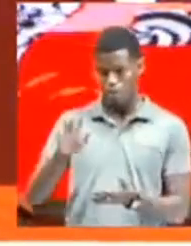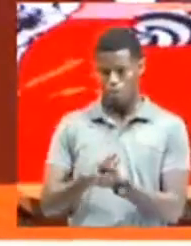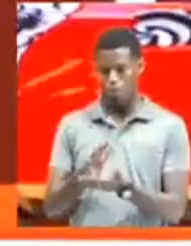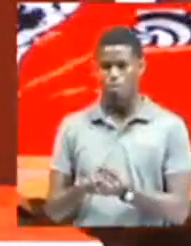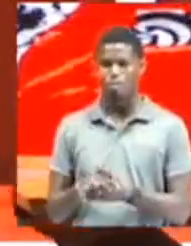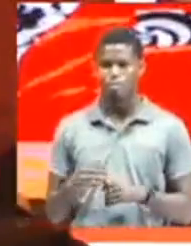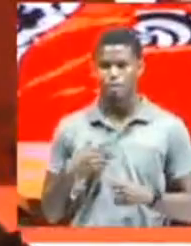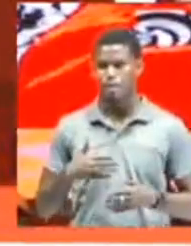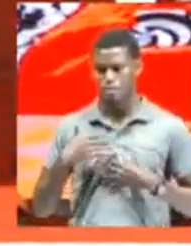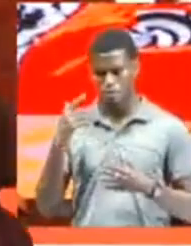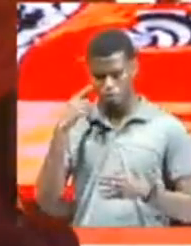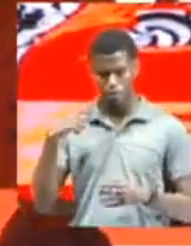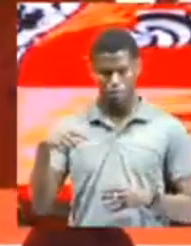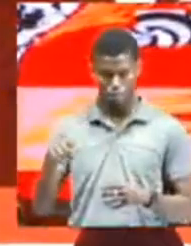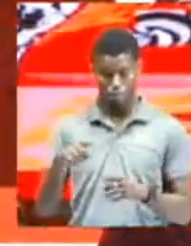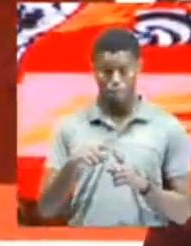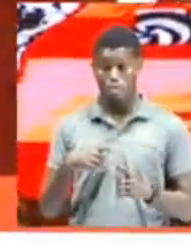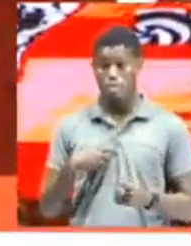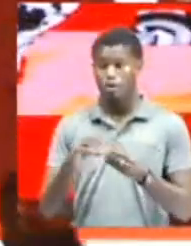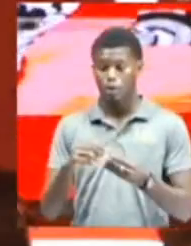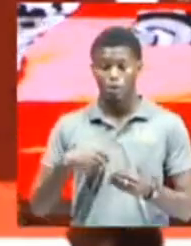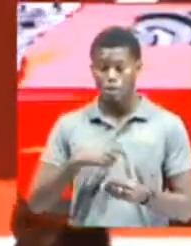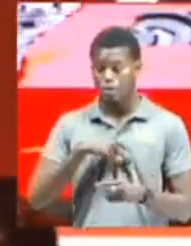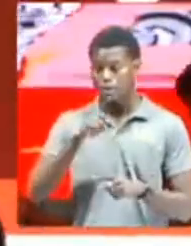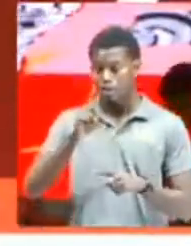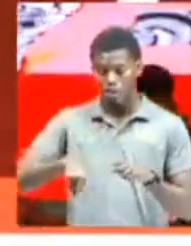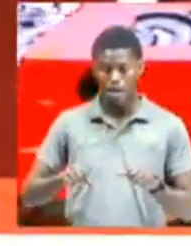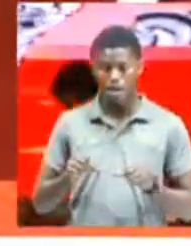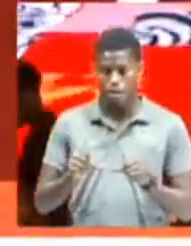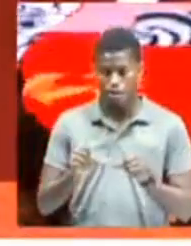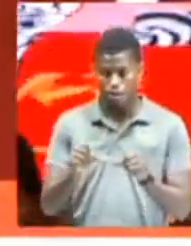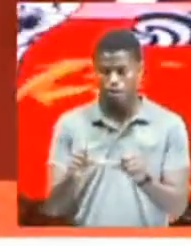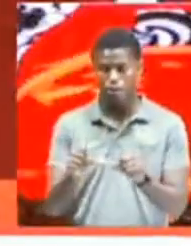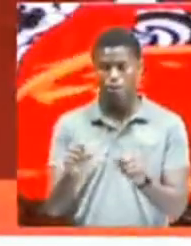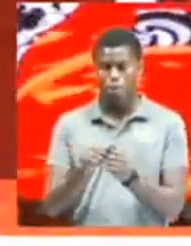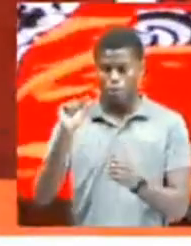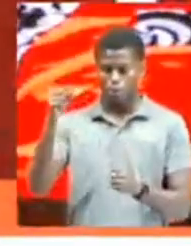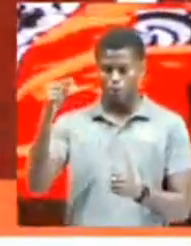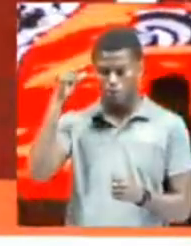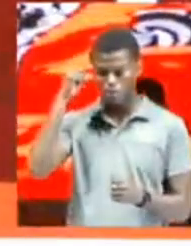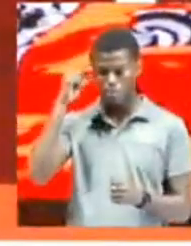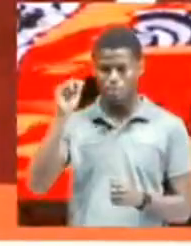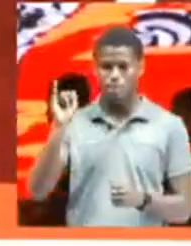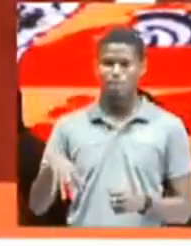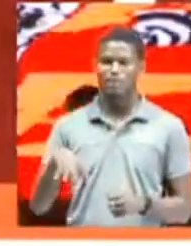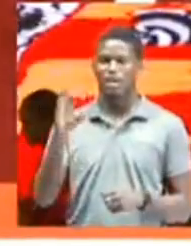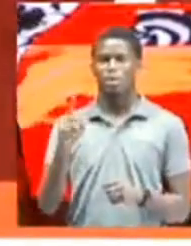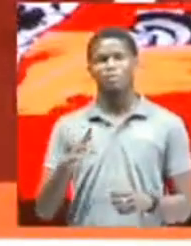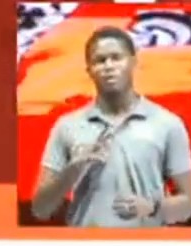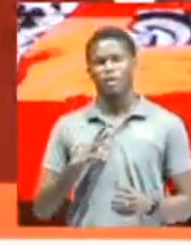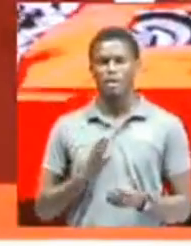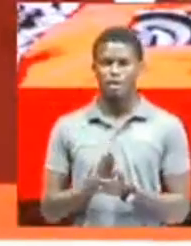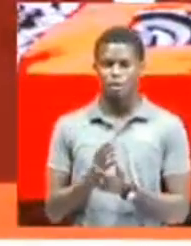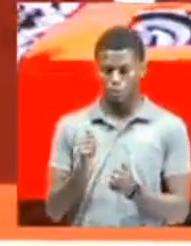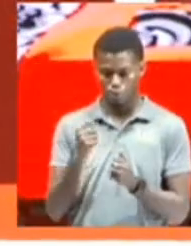cannot continue with a government that find it okay for our children to